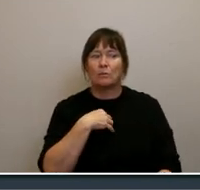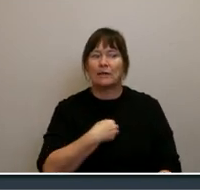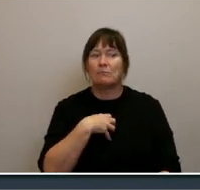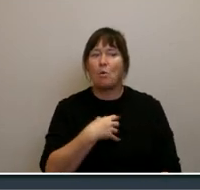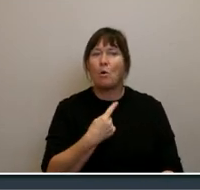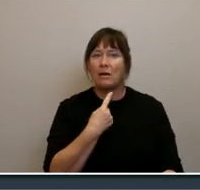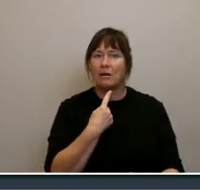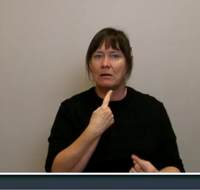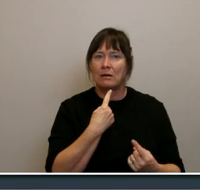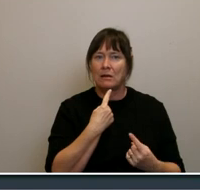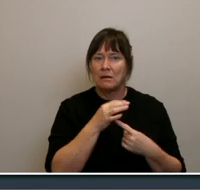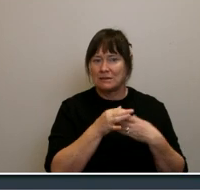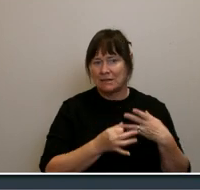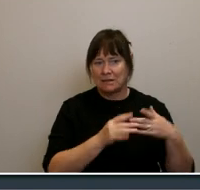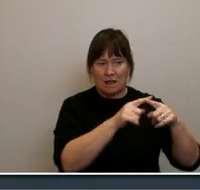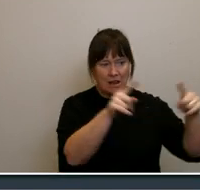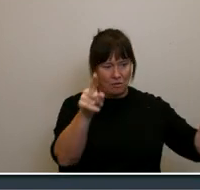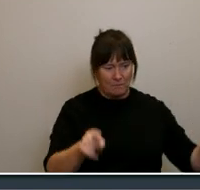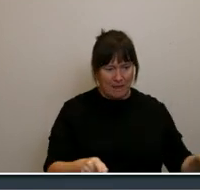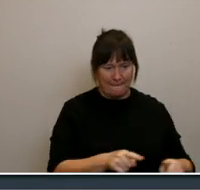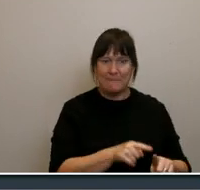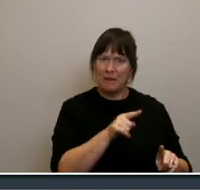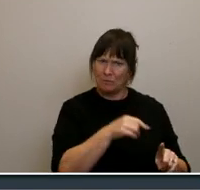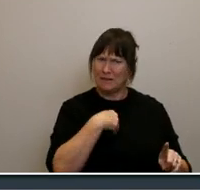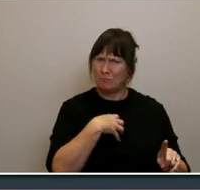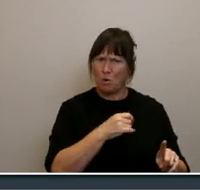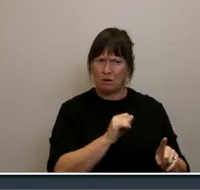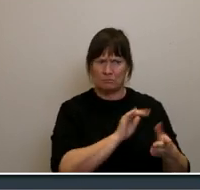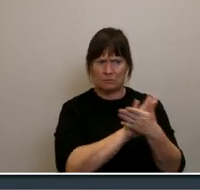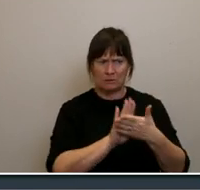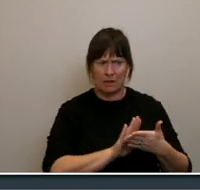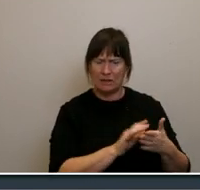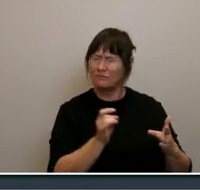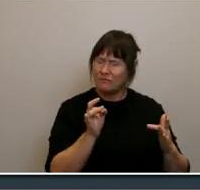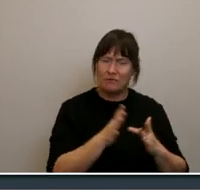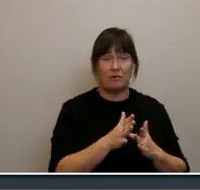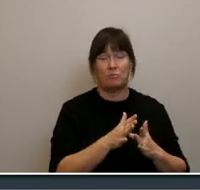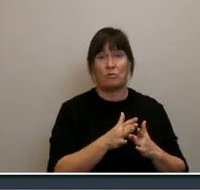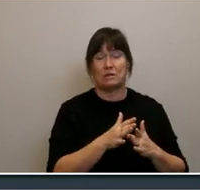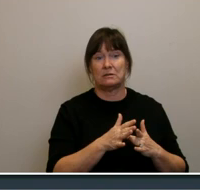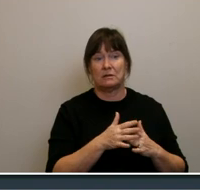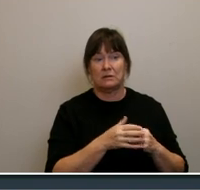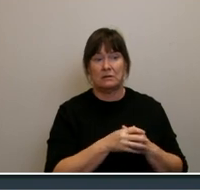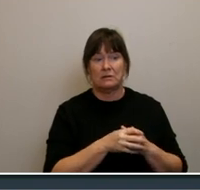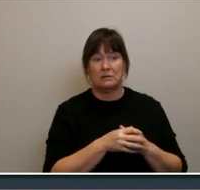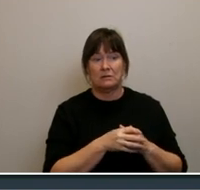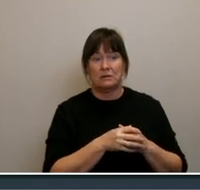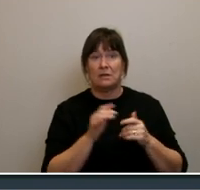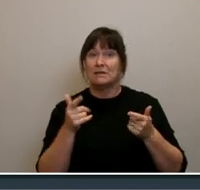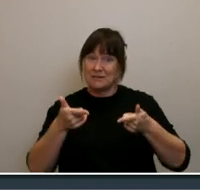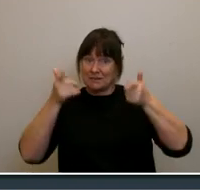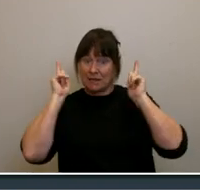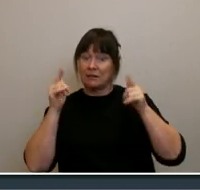sudden the basis for your original argument is gone. So it's very important from, you know, it's an executive